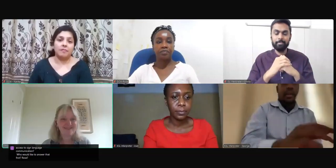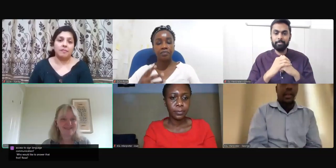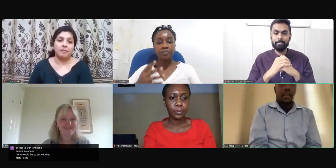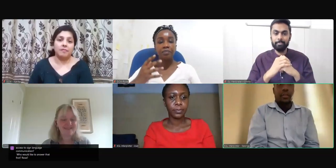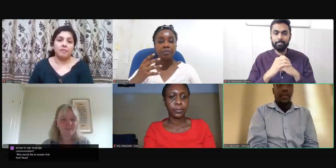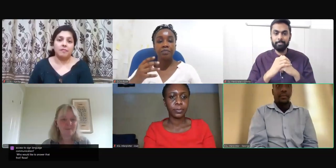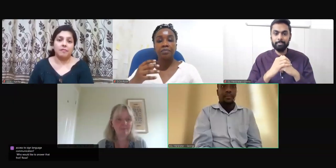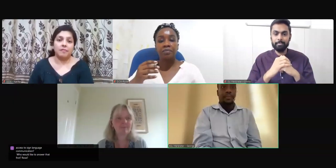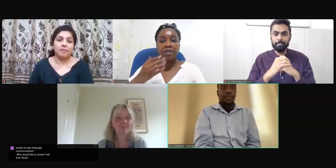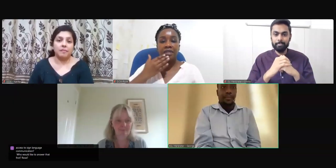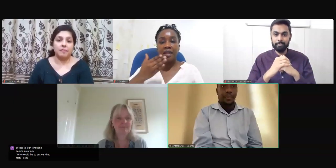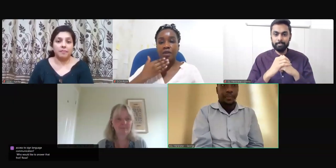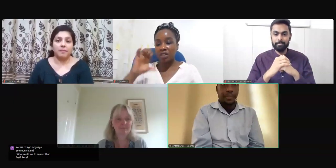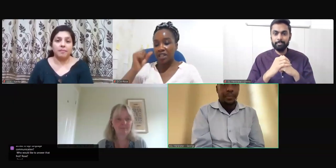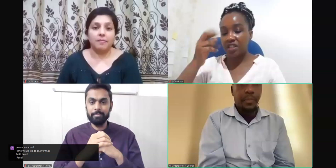Yeah, can go first.